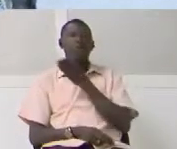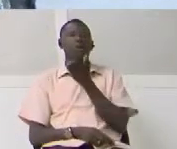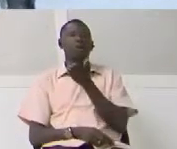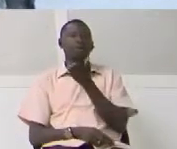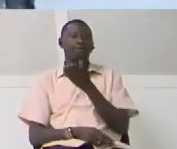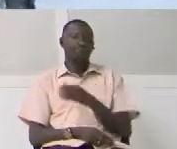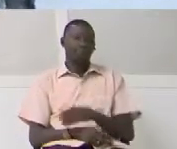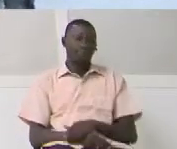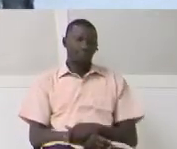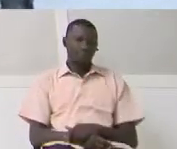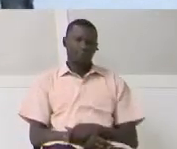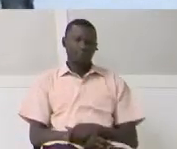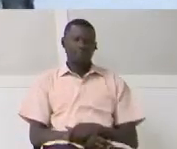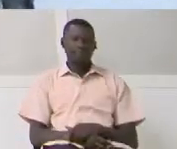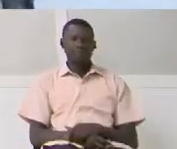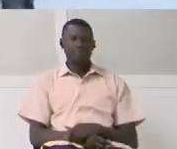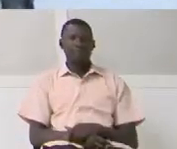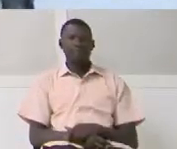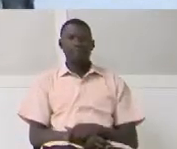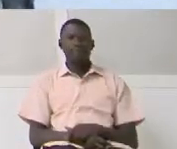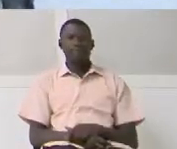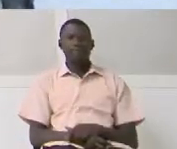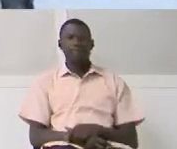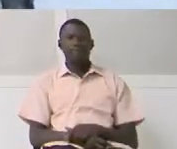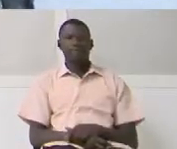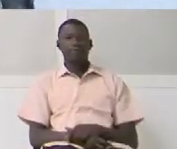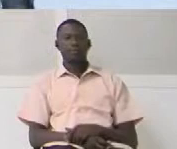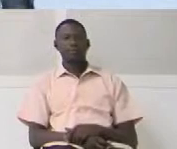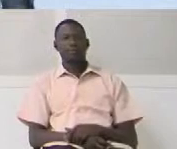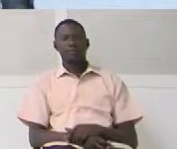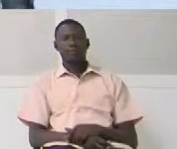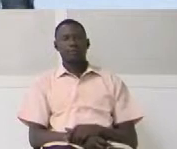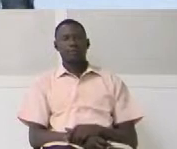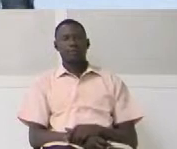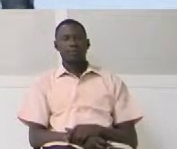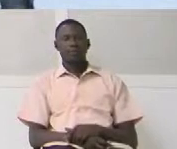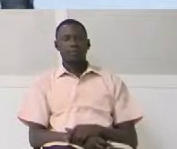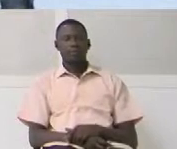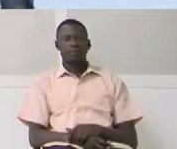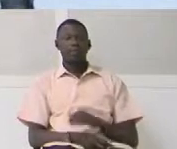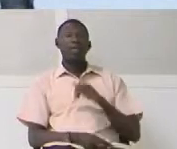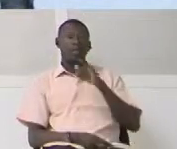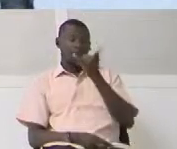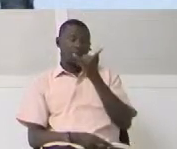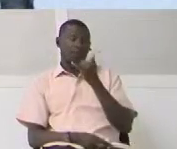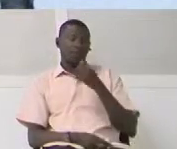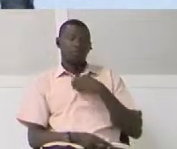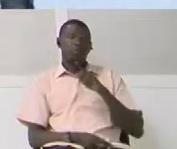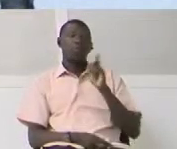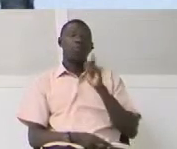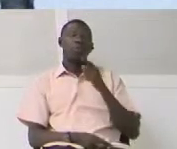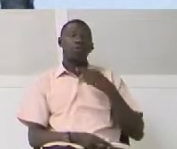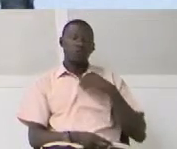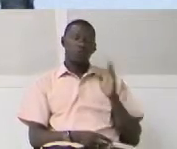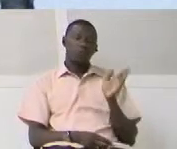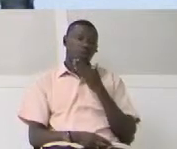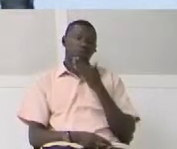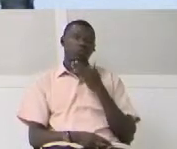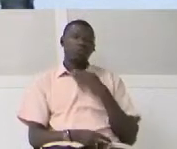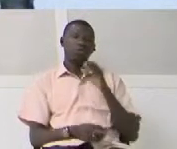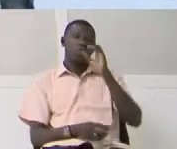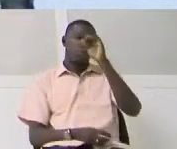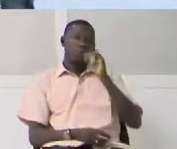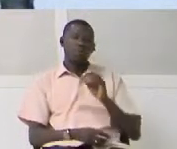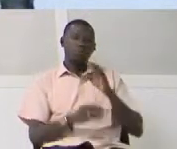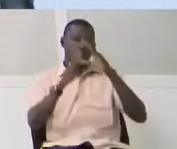below. Well, Lola, the one put explain also my sister. Be. Yes, that was what I went to explain to my sister. But